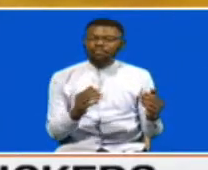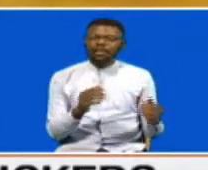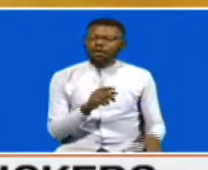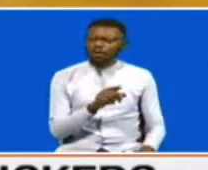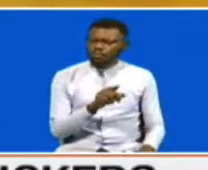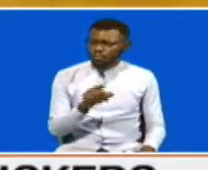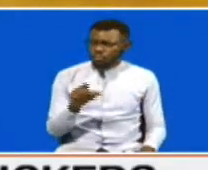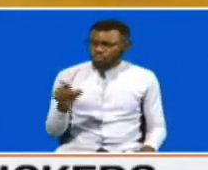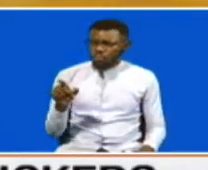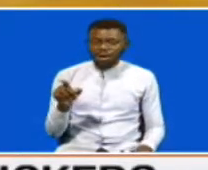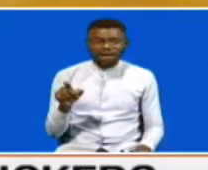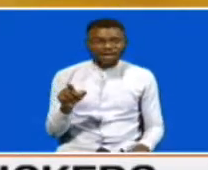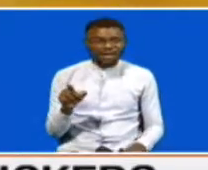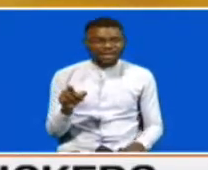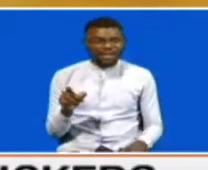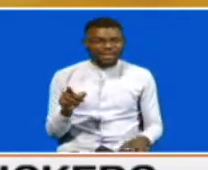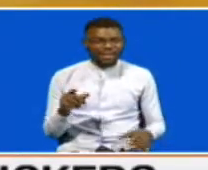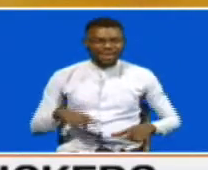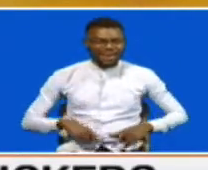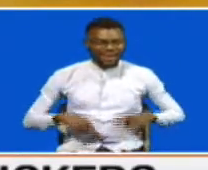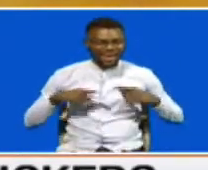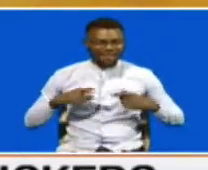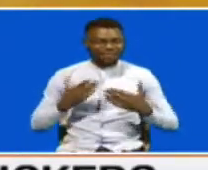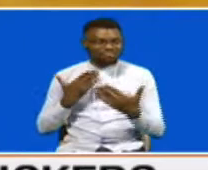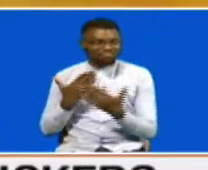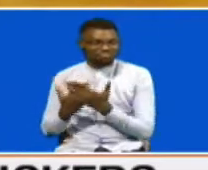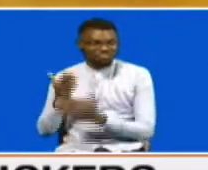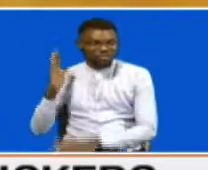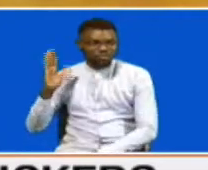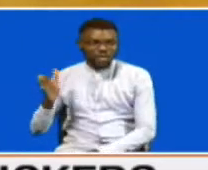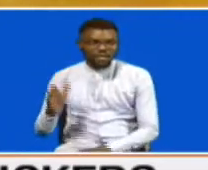1 to 5, 7 and 9 to serve life imprisonment. So